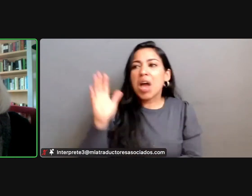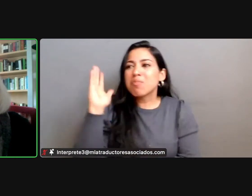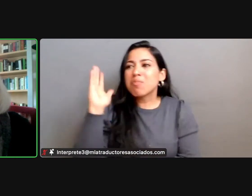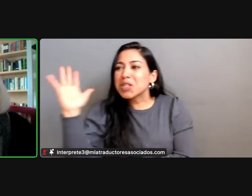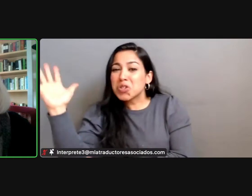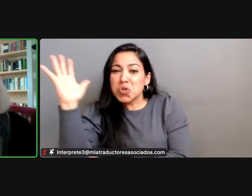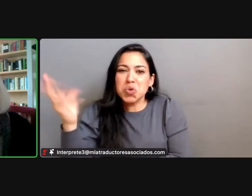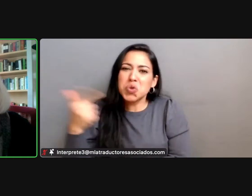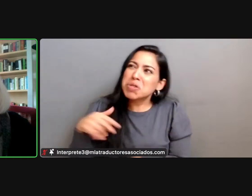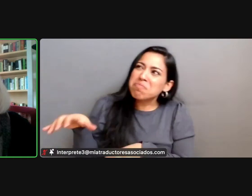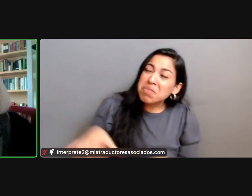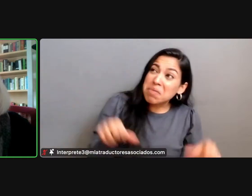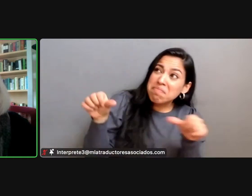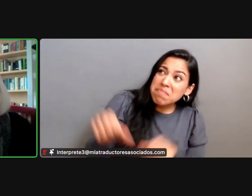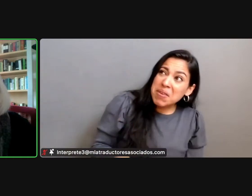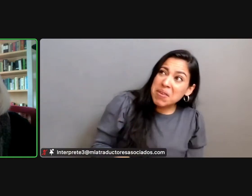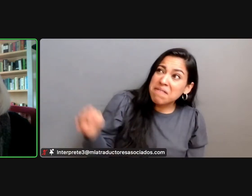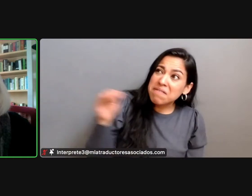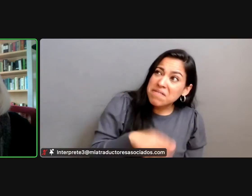munitions to efficacious